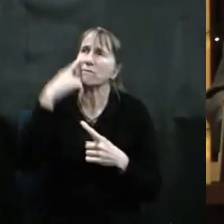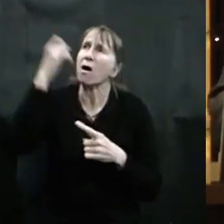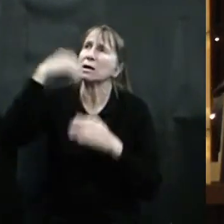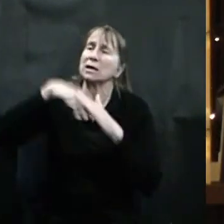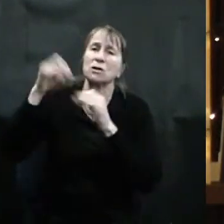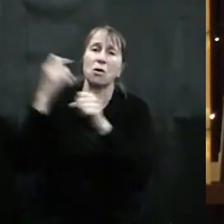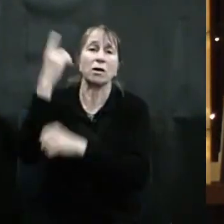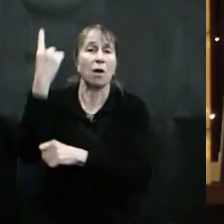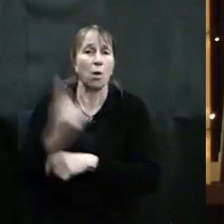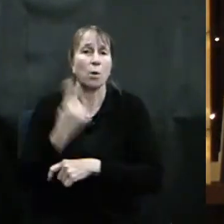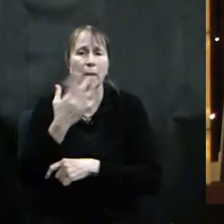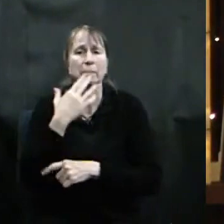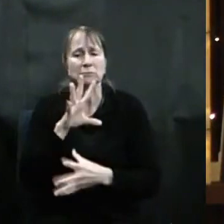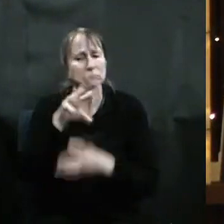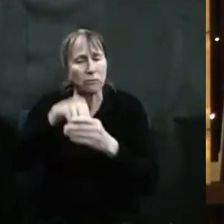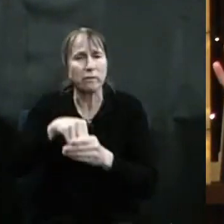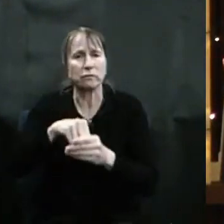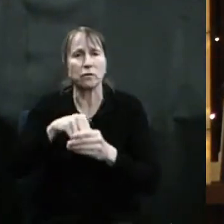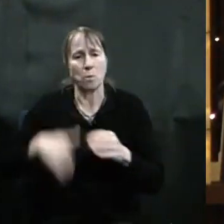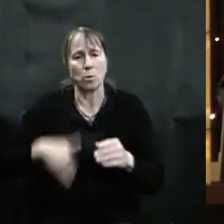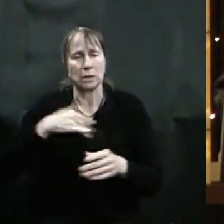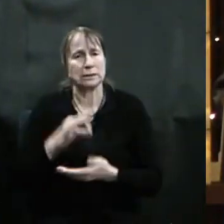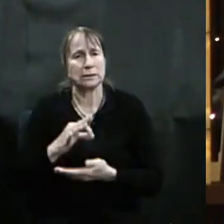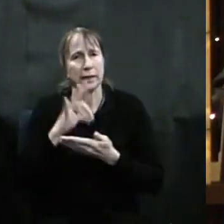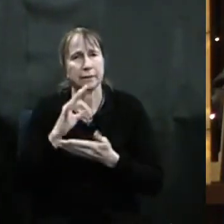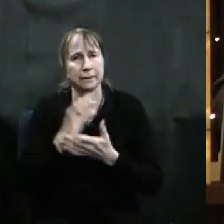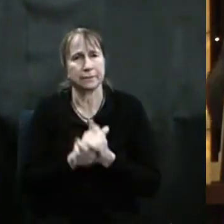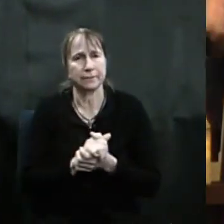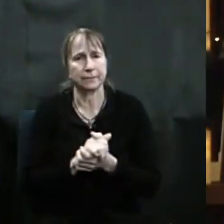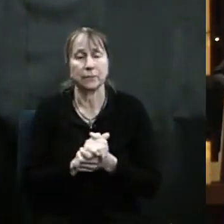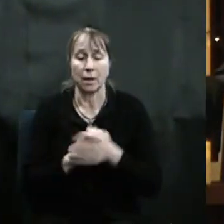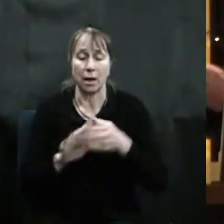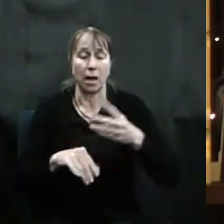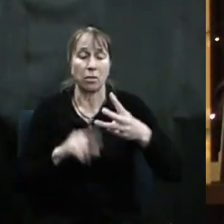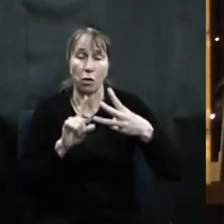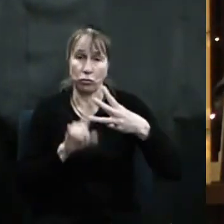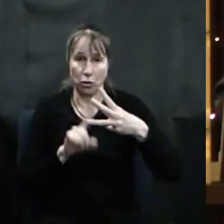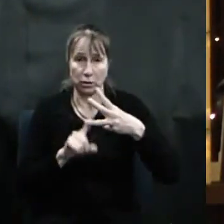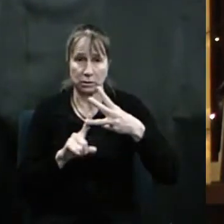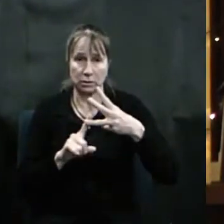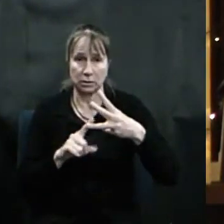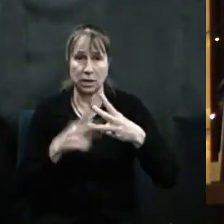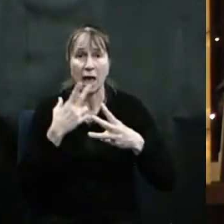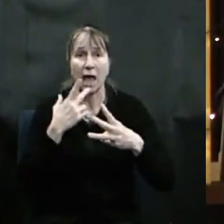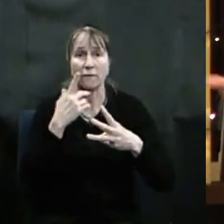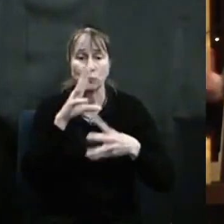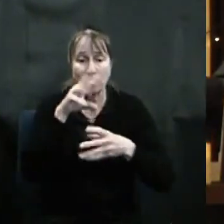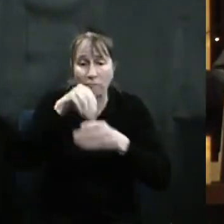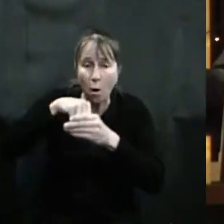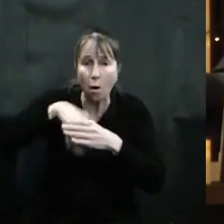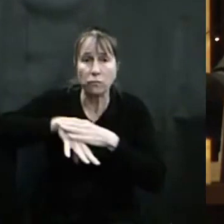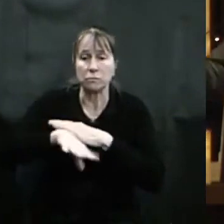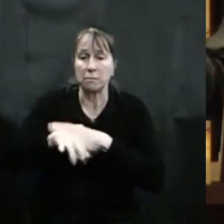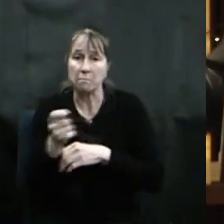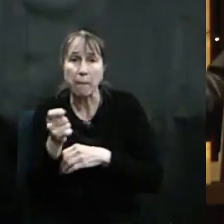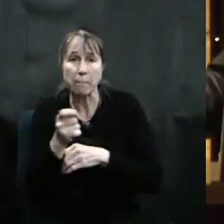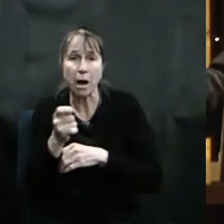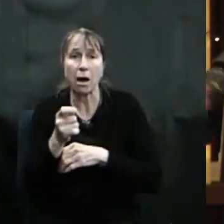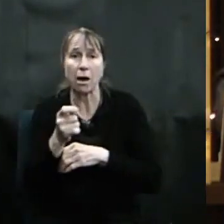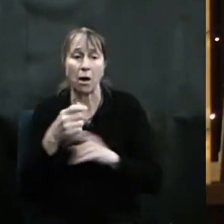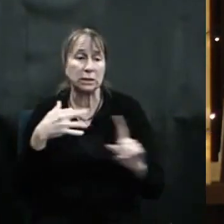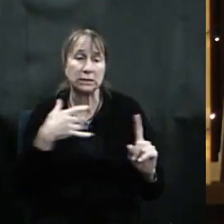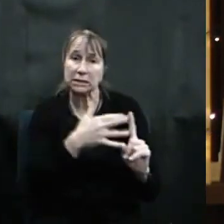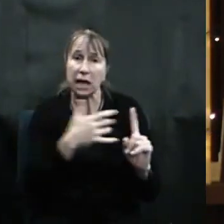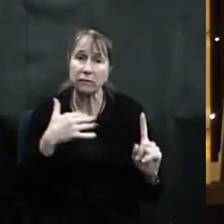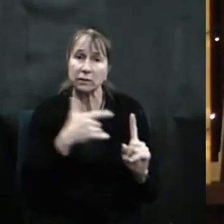morning tea. And third, if you're a member of St. David's, in the last few days, hopefully